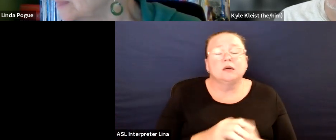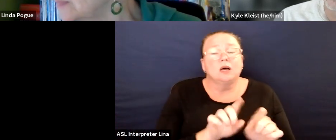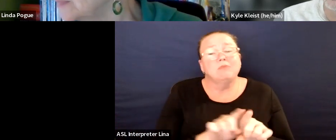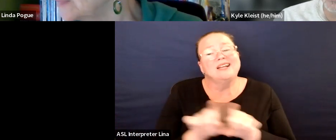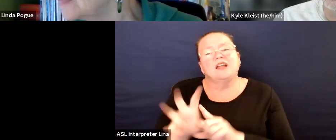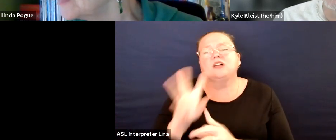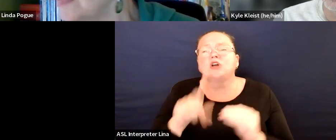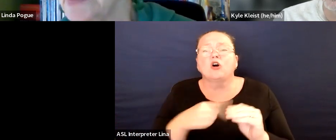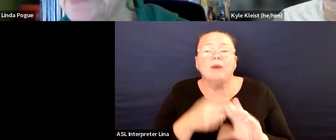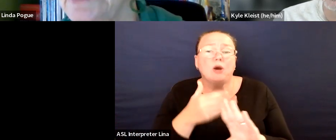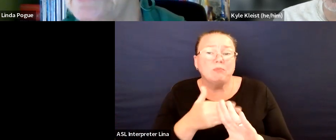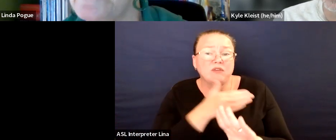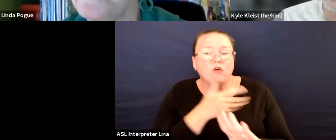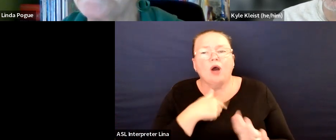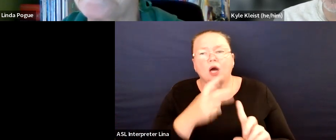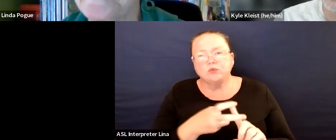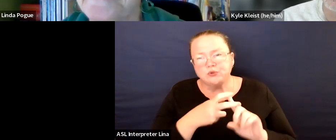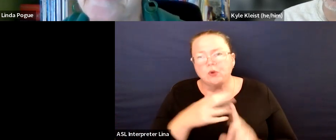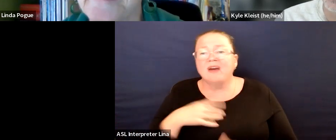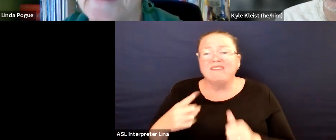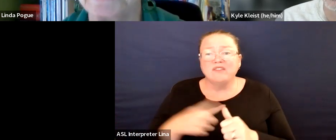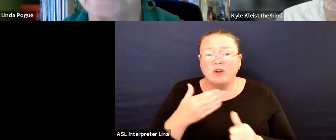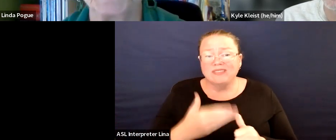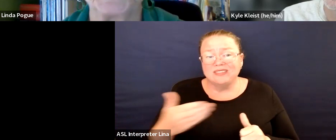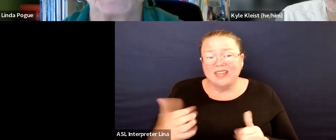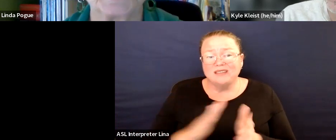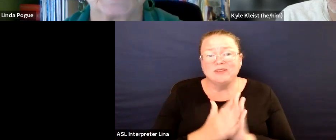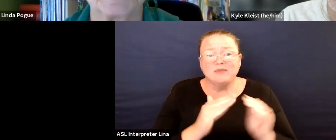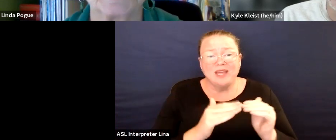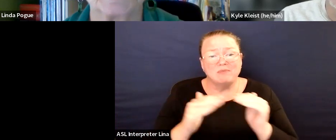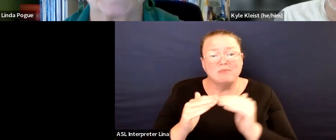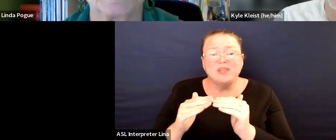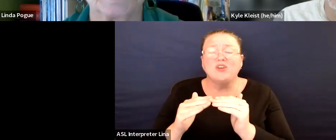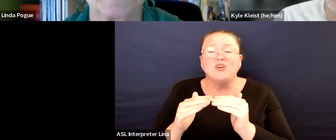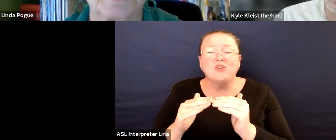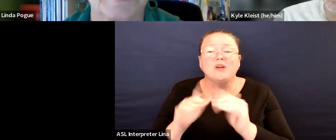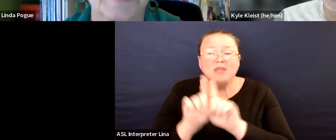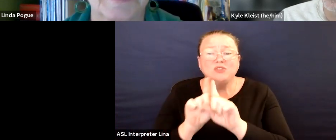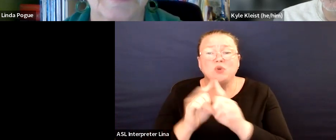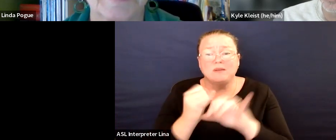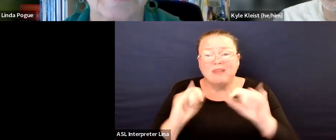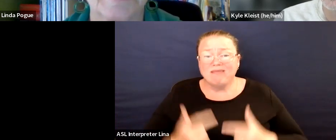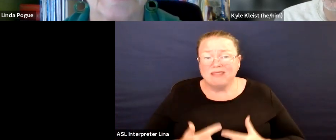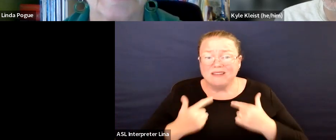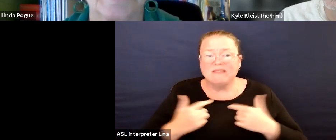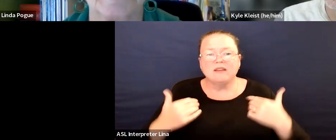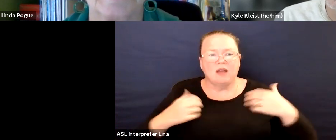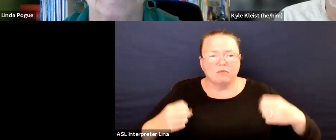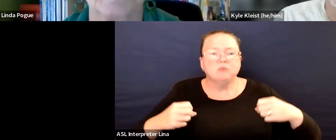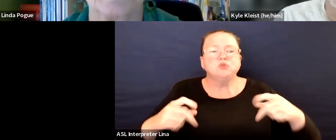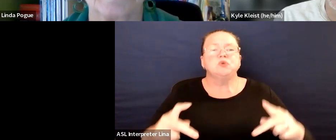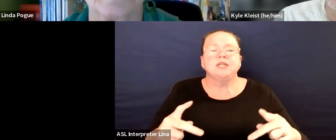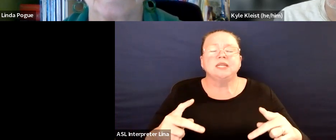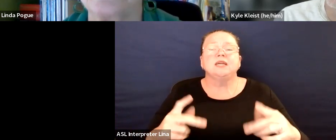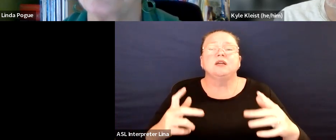talking about earlier, I was recruited. One of my first things is to be a peer mentor in independent living. And I've had the opportunity